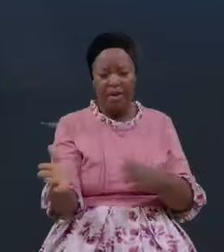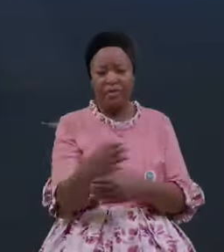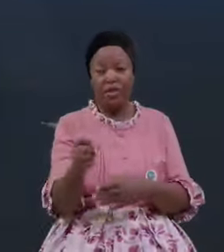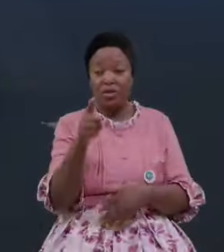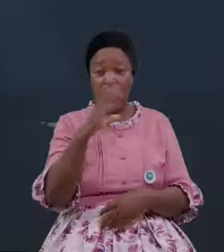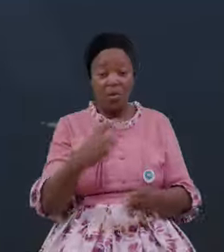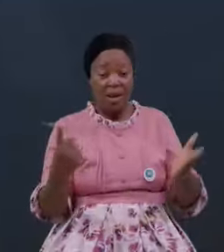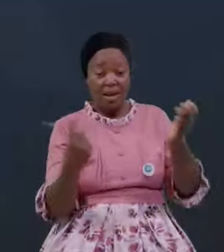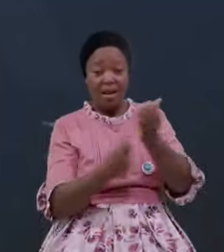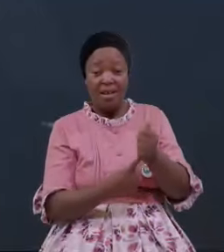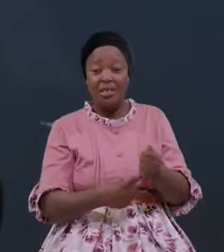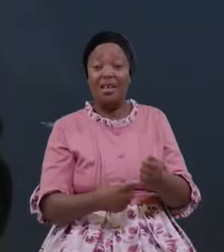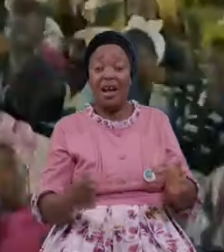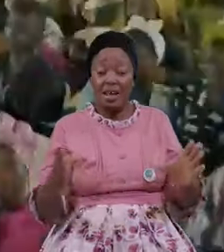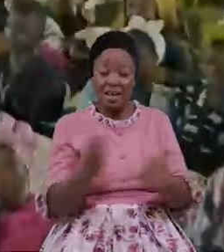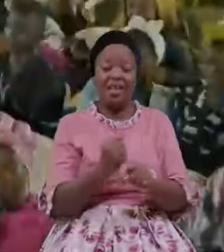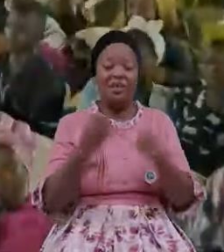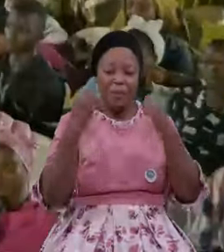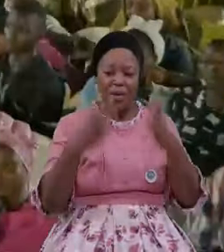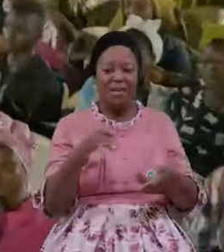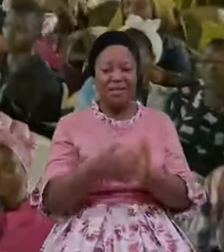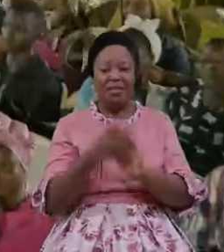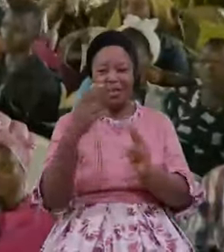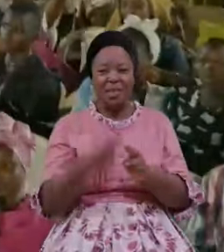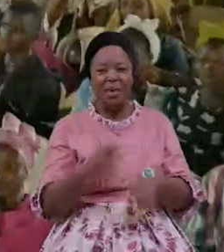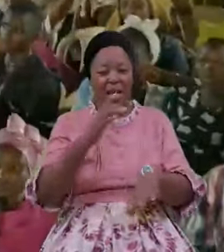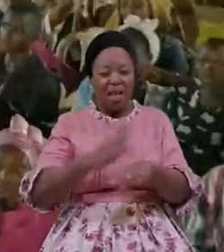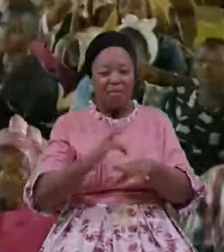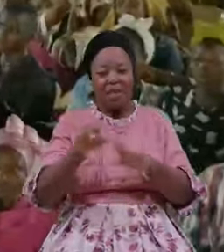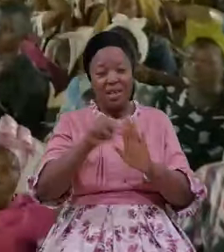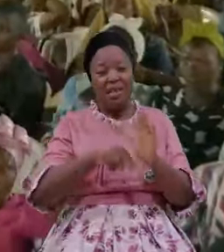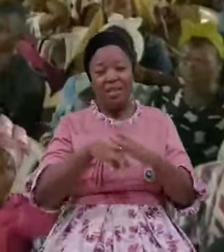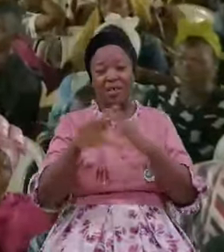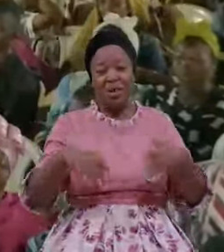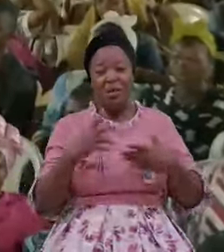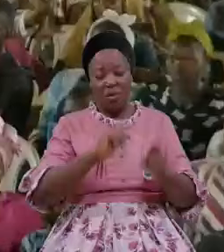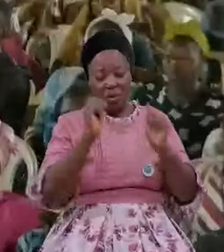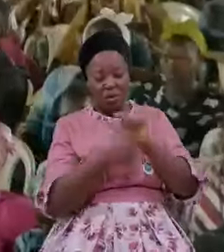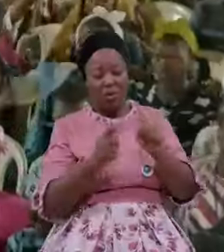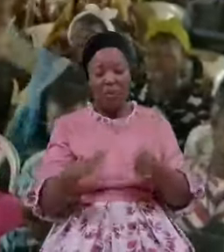a lot. Emptiness in your life will turn to fullness.